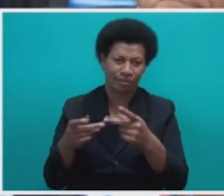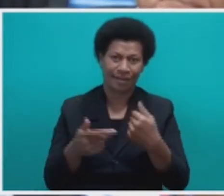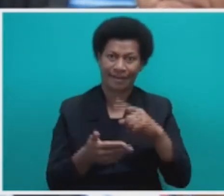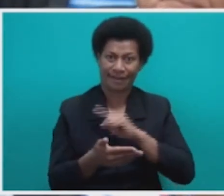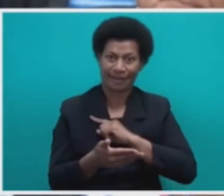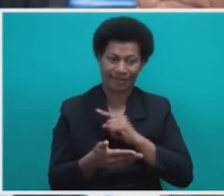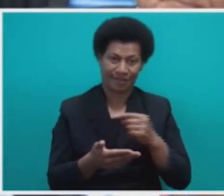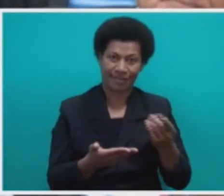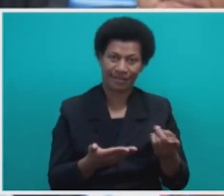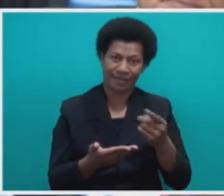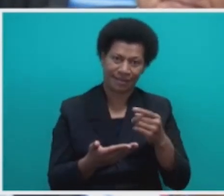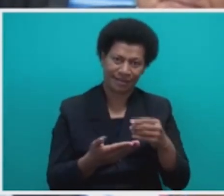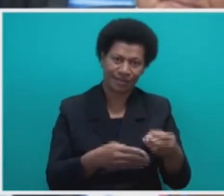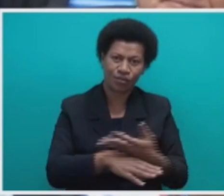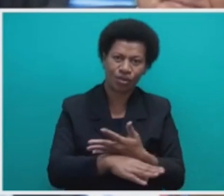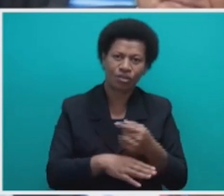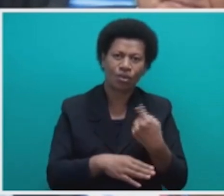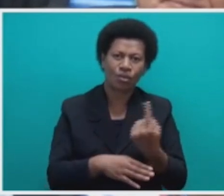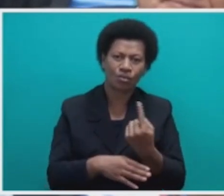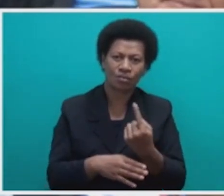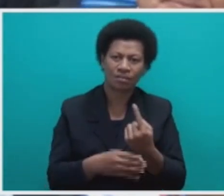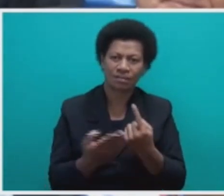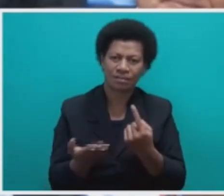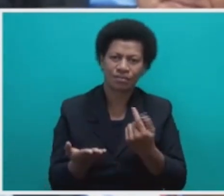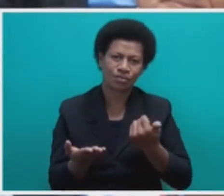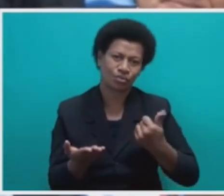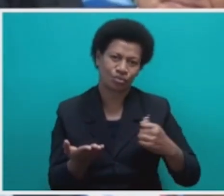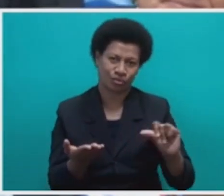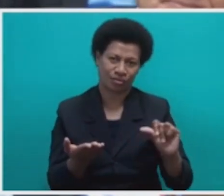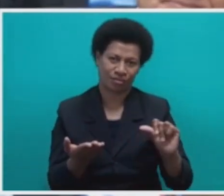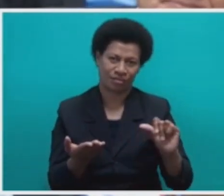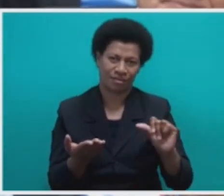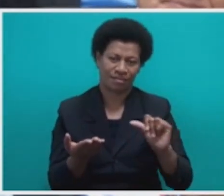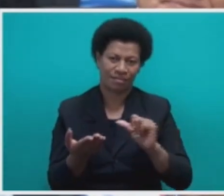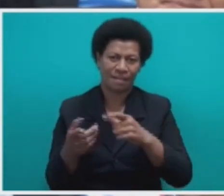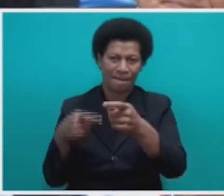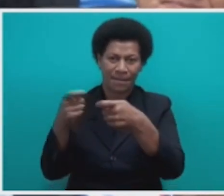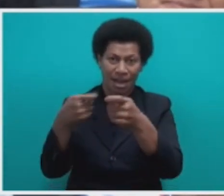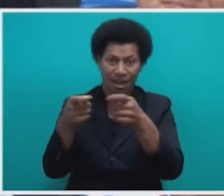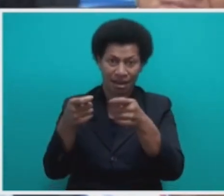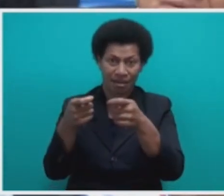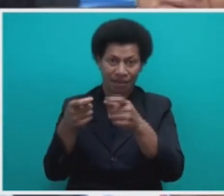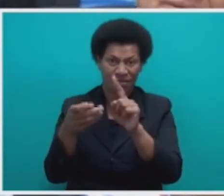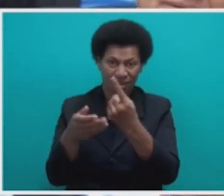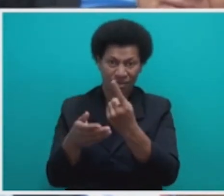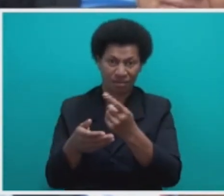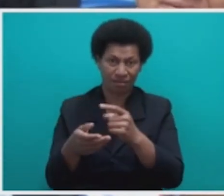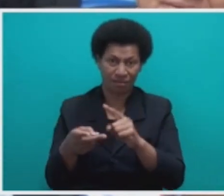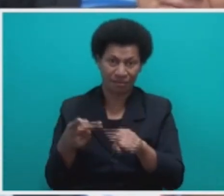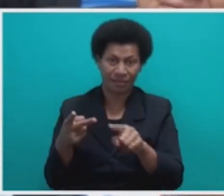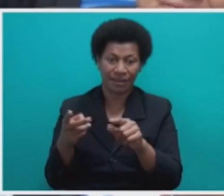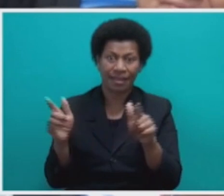concerned about the impact it will have on the producers. Then they're saying, oh, you know, because of the reduction